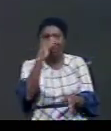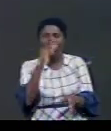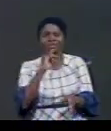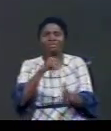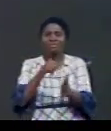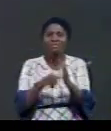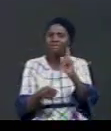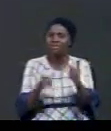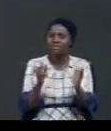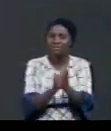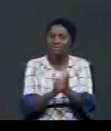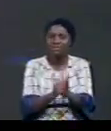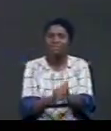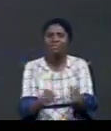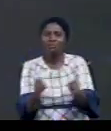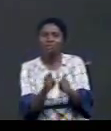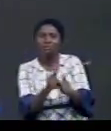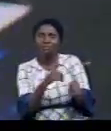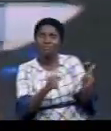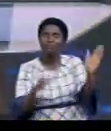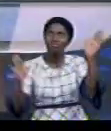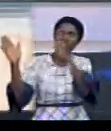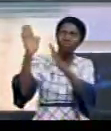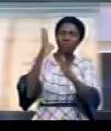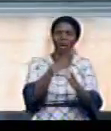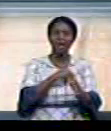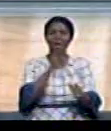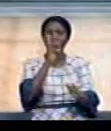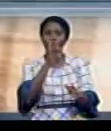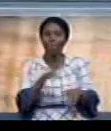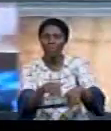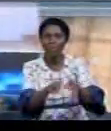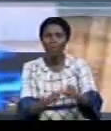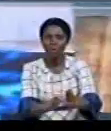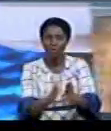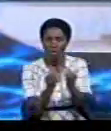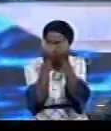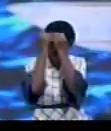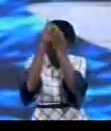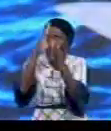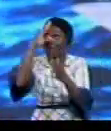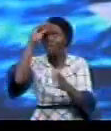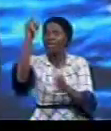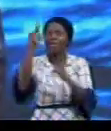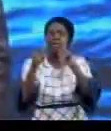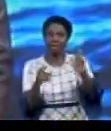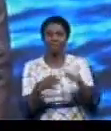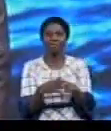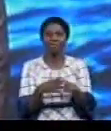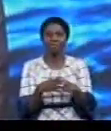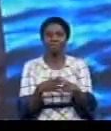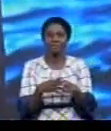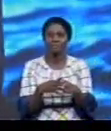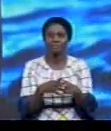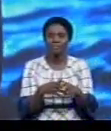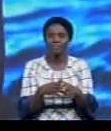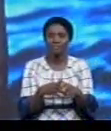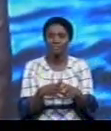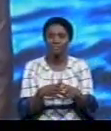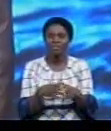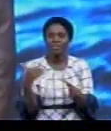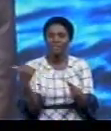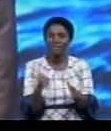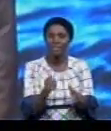the sea obey him? Any water trying to get into your ship,